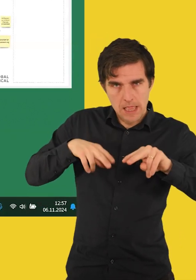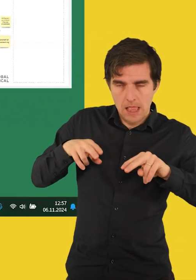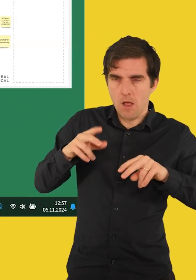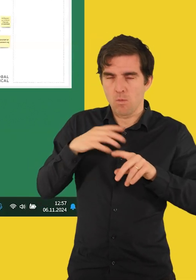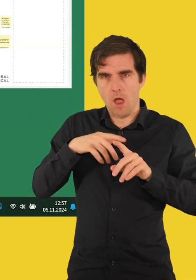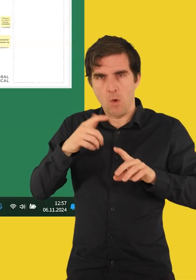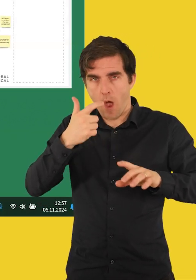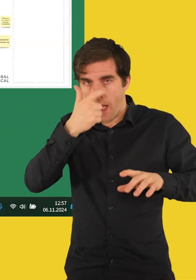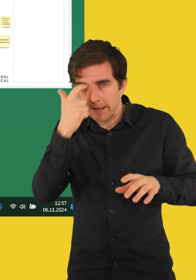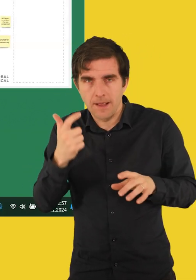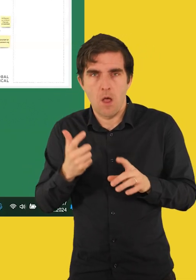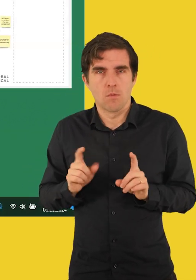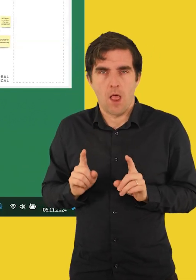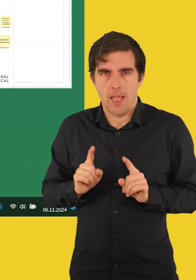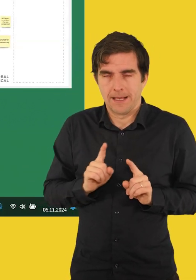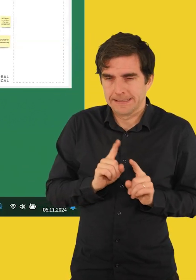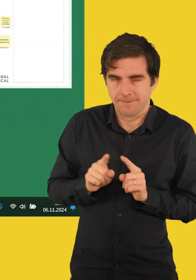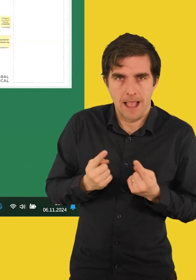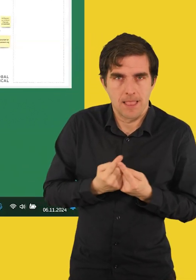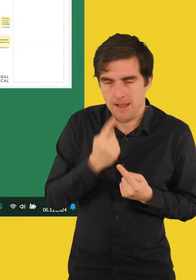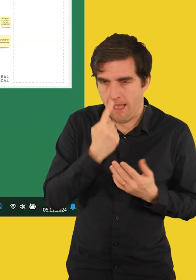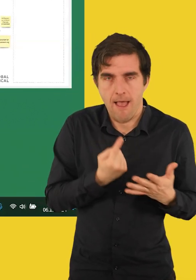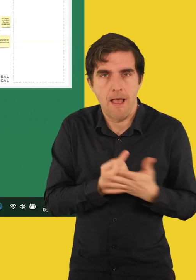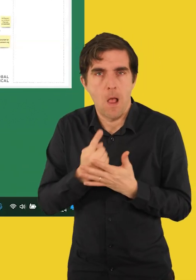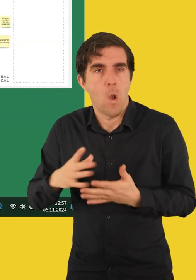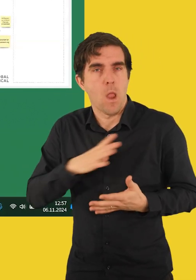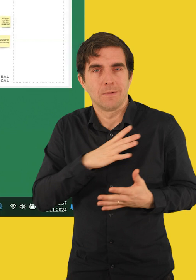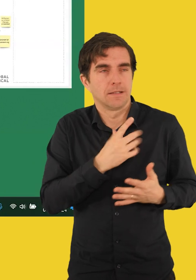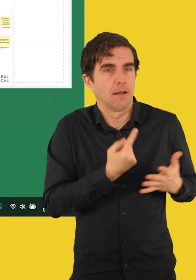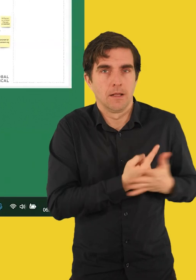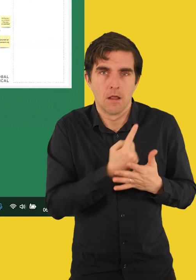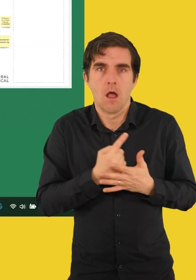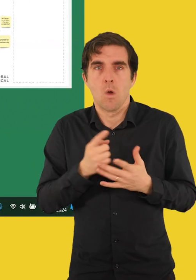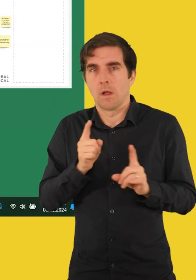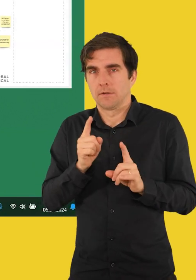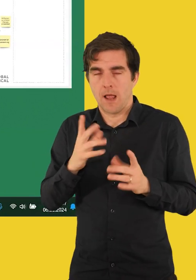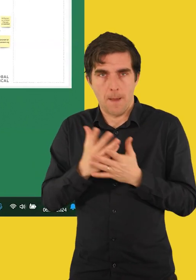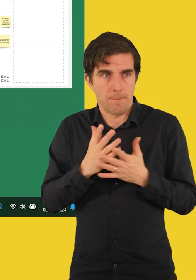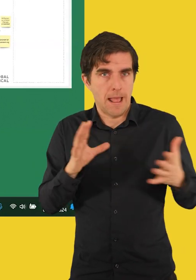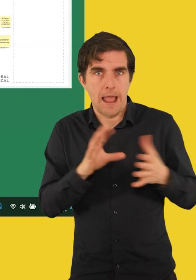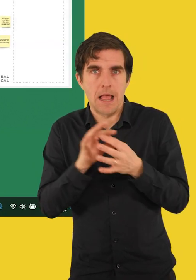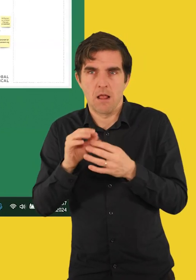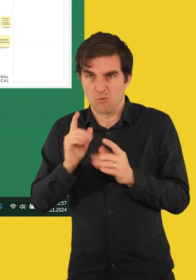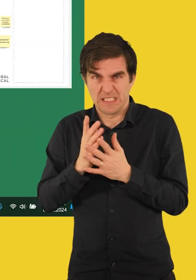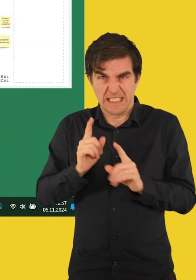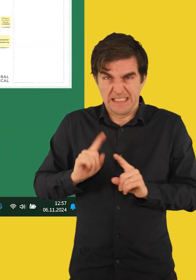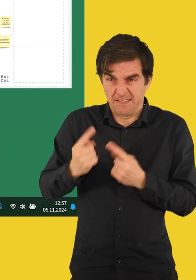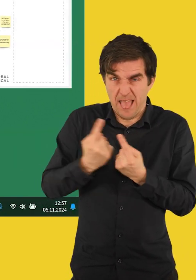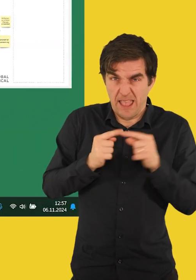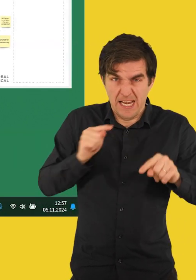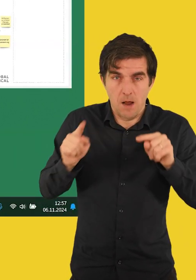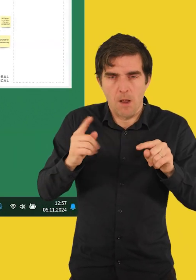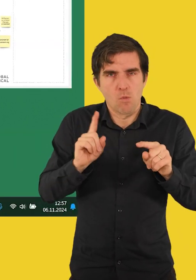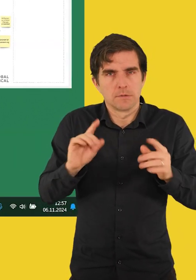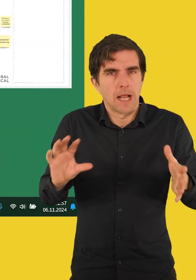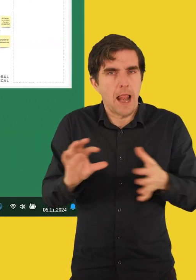assess or try to understand what are all these different things that are already happening, and what are the connections between these different things as